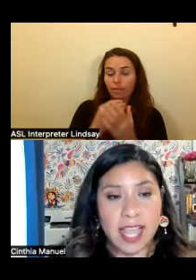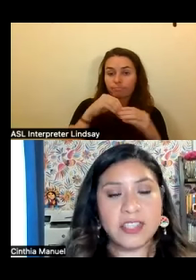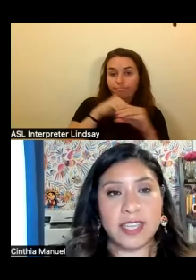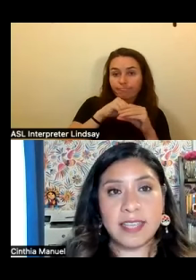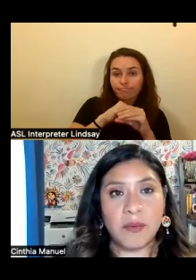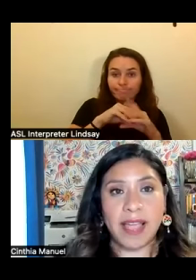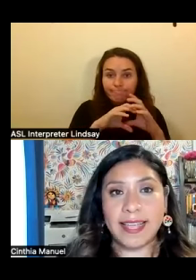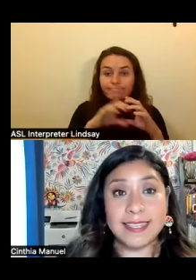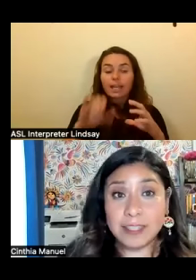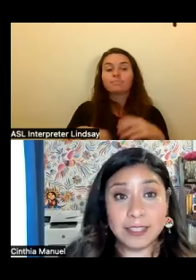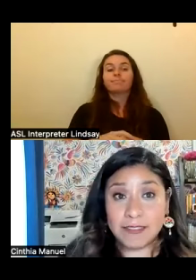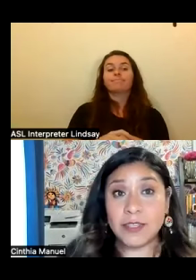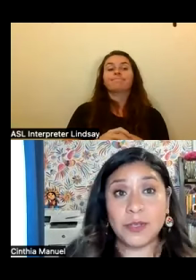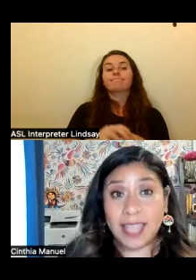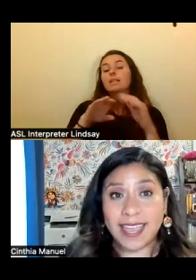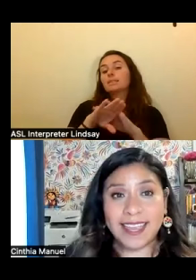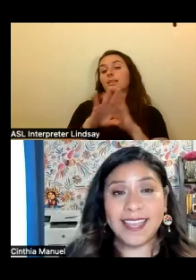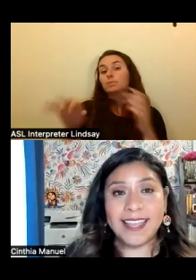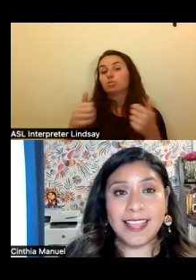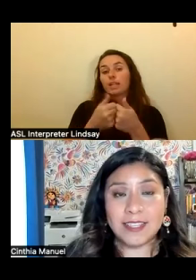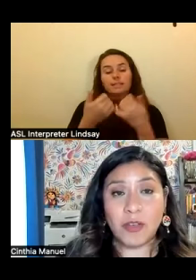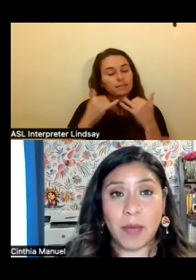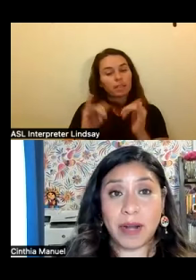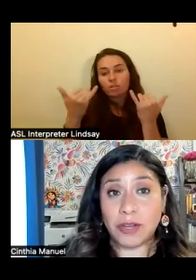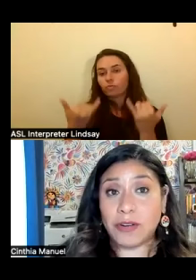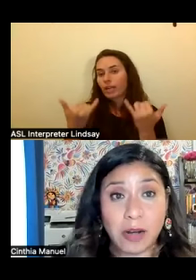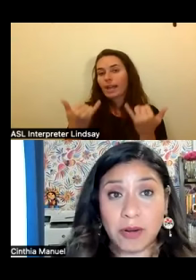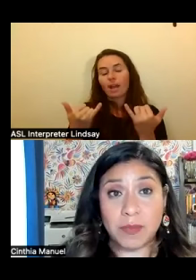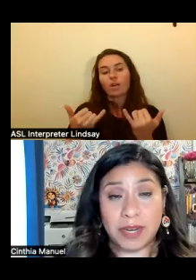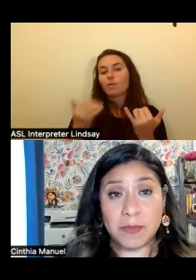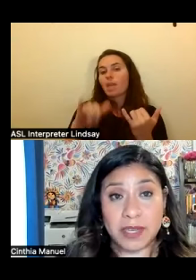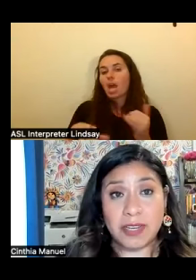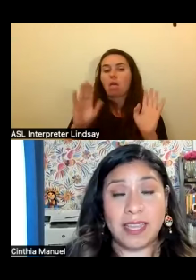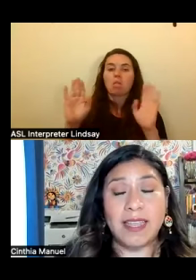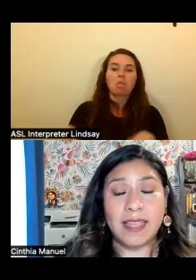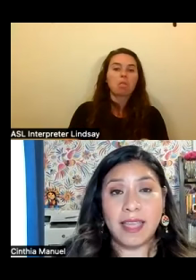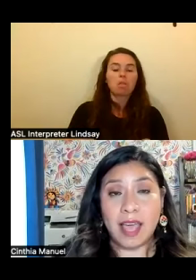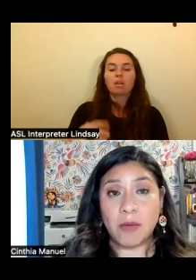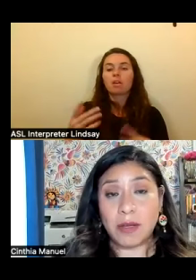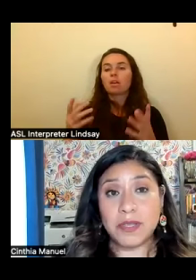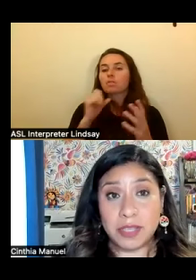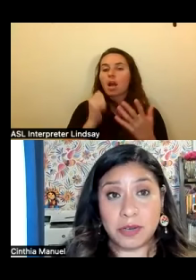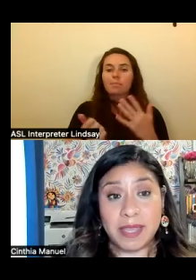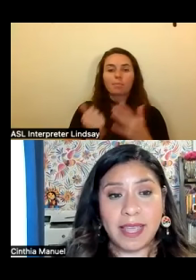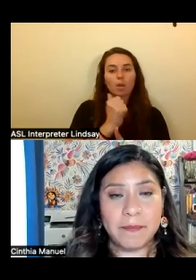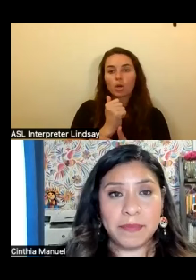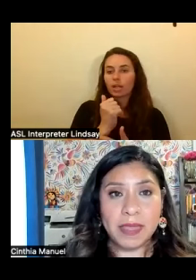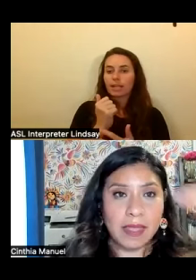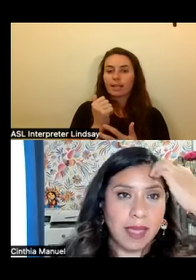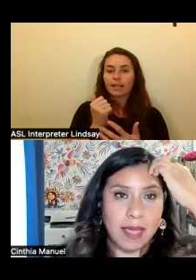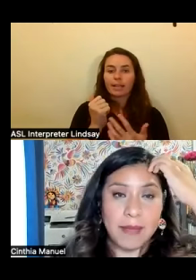Accessibility challenges, right? It's still, even today, that's not a priority across the board, especially when it comes to digital